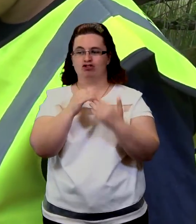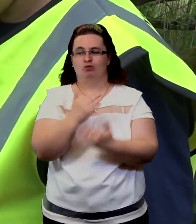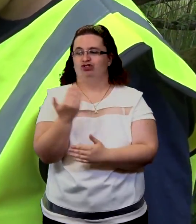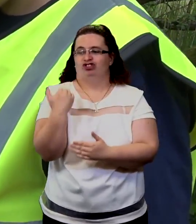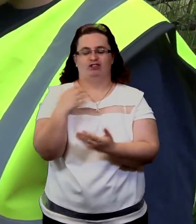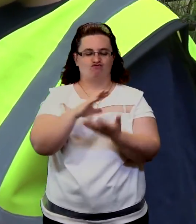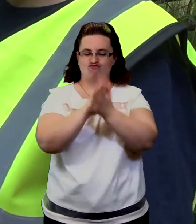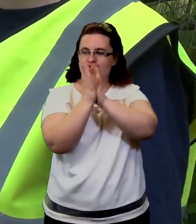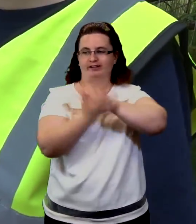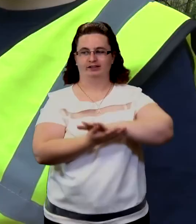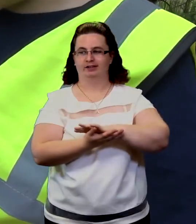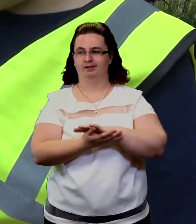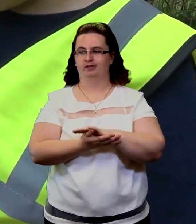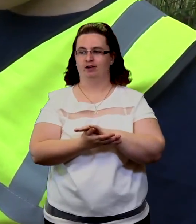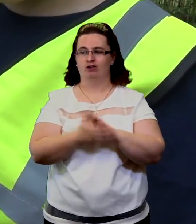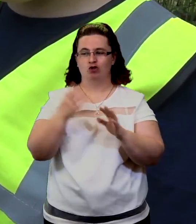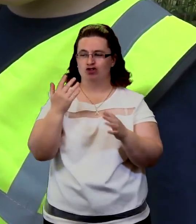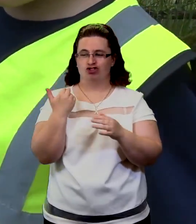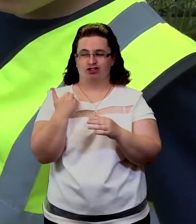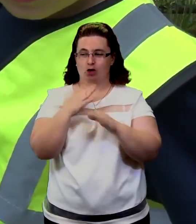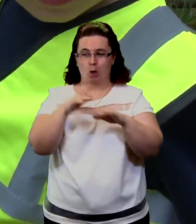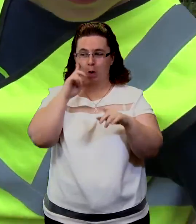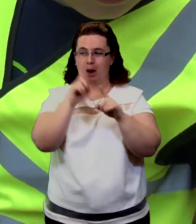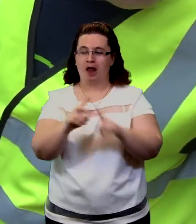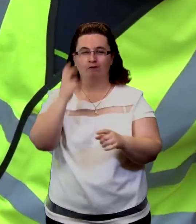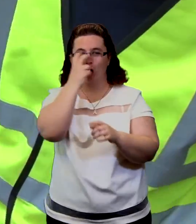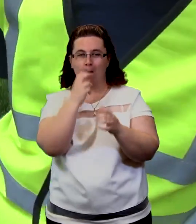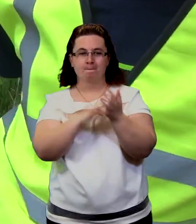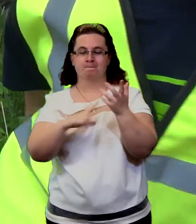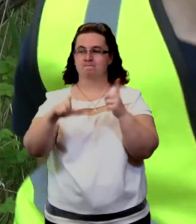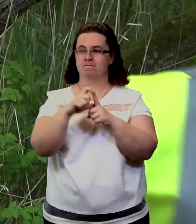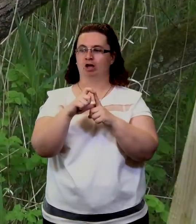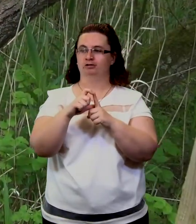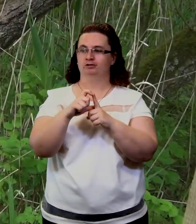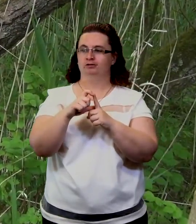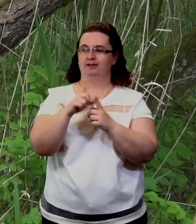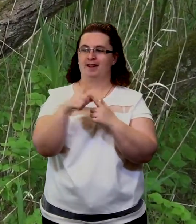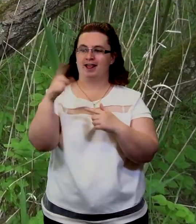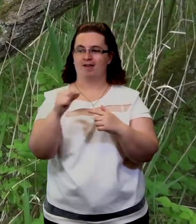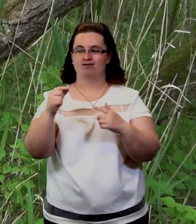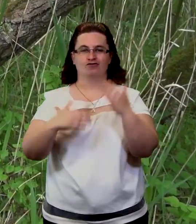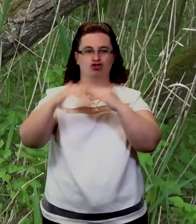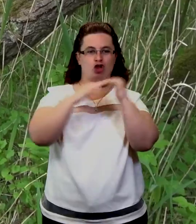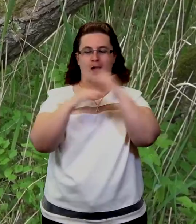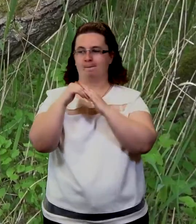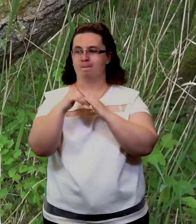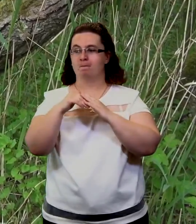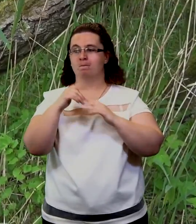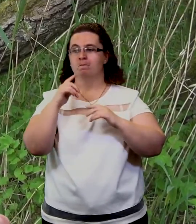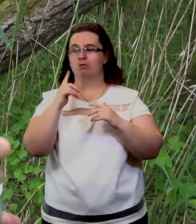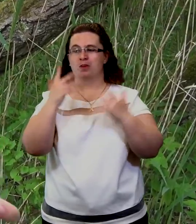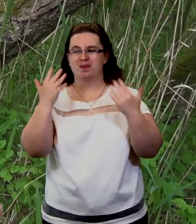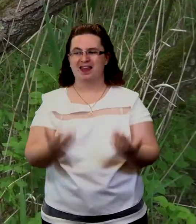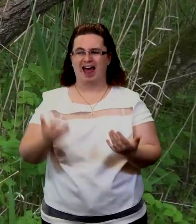What are you two doing then? We put some mud and sticks and leaves in it, and we ripped the leaves up, and now it's